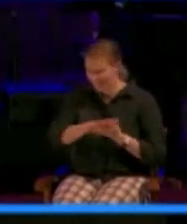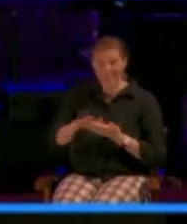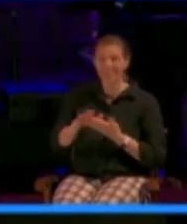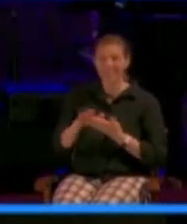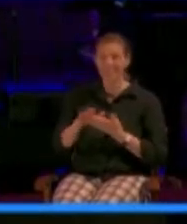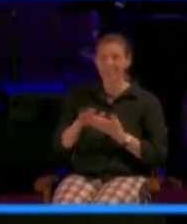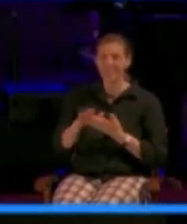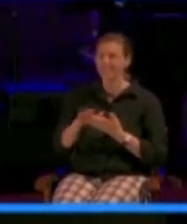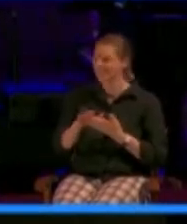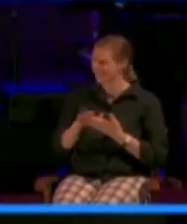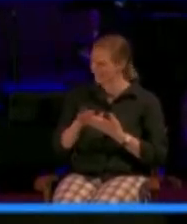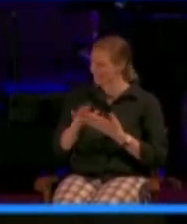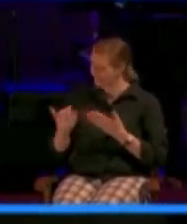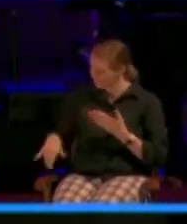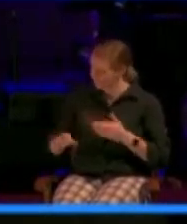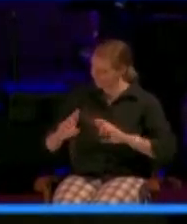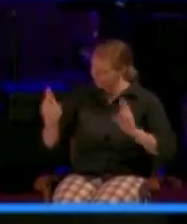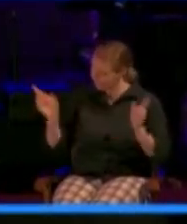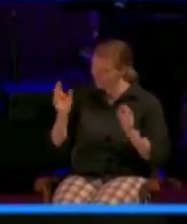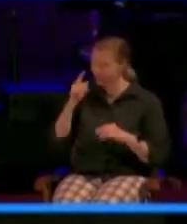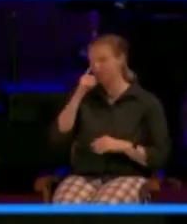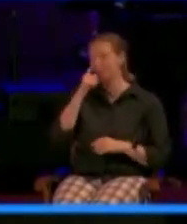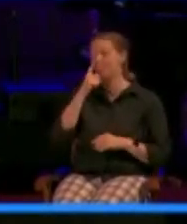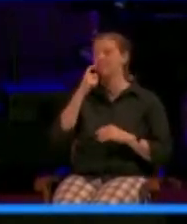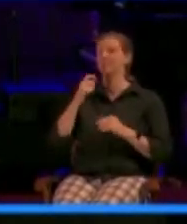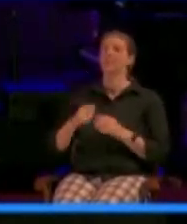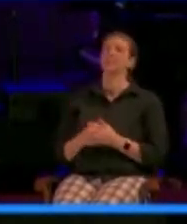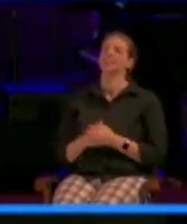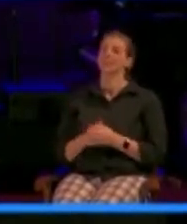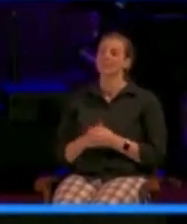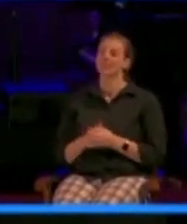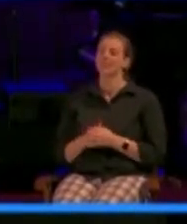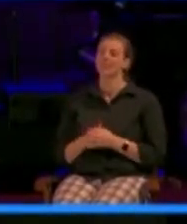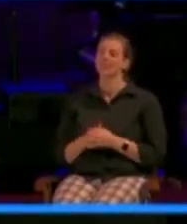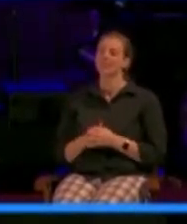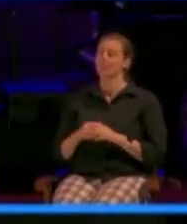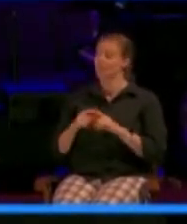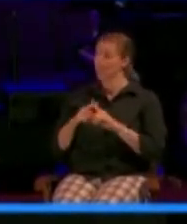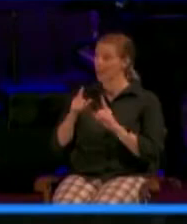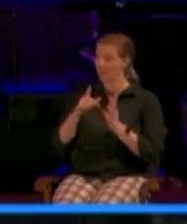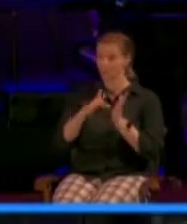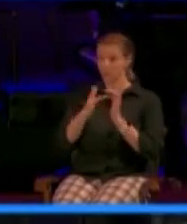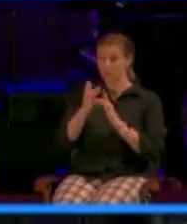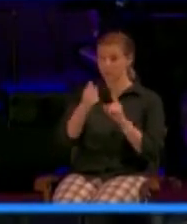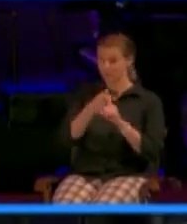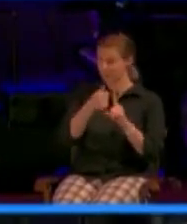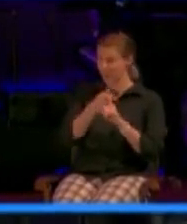right? But you know what Jesus says? Why are you calling me good?